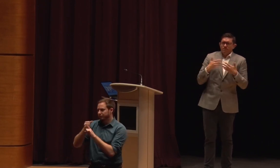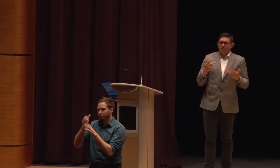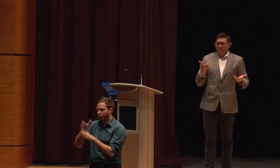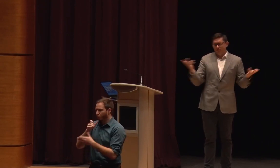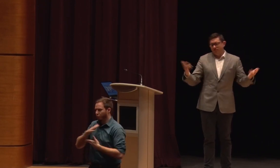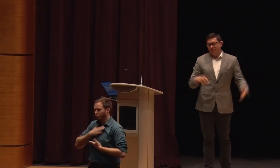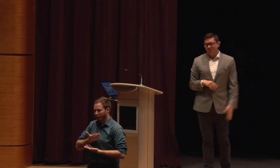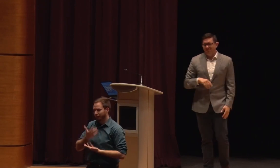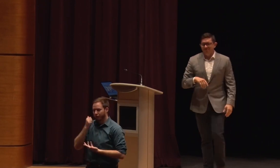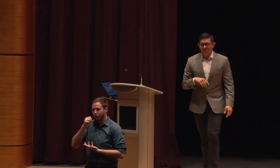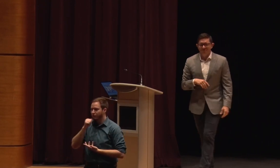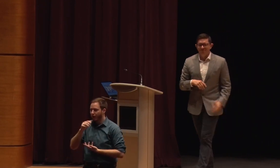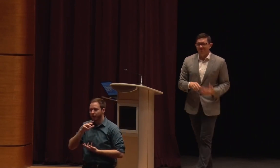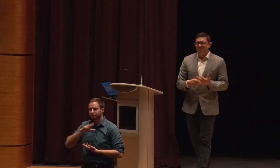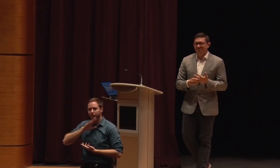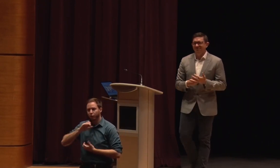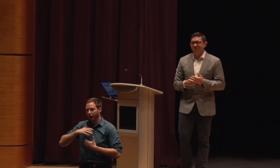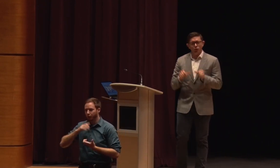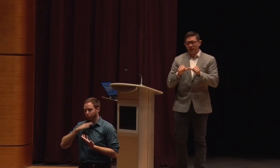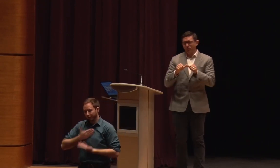so angry and closed off.